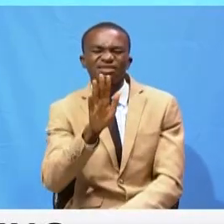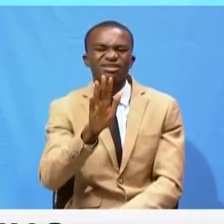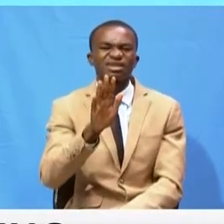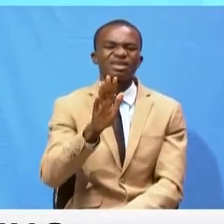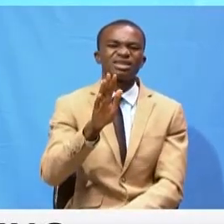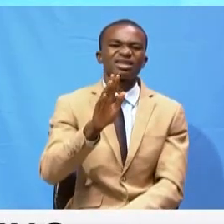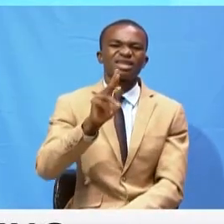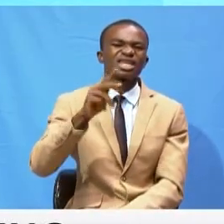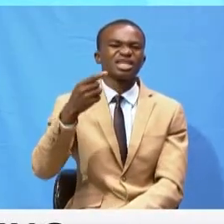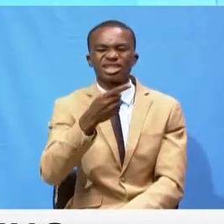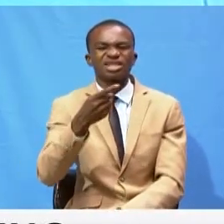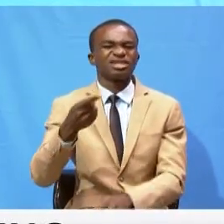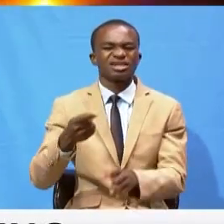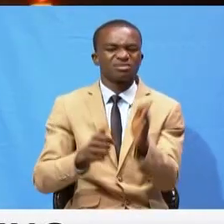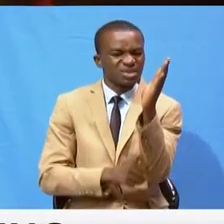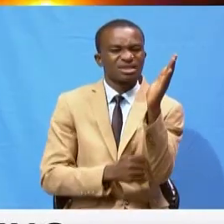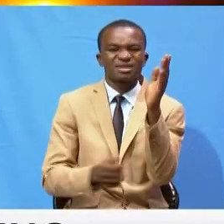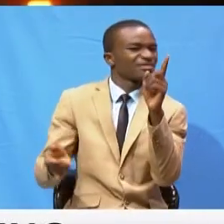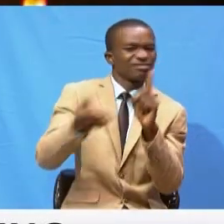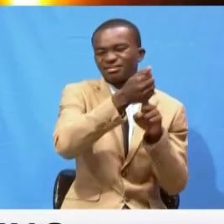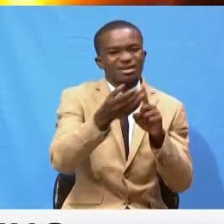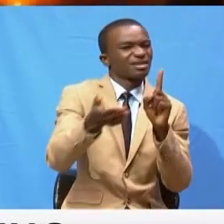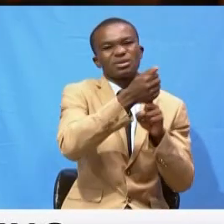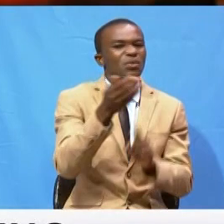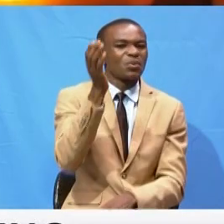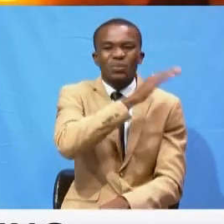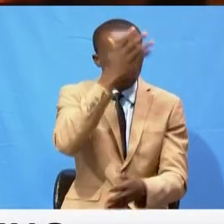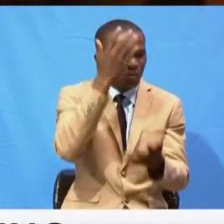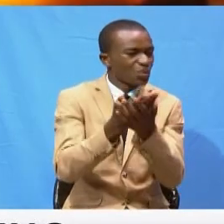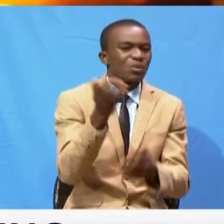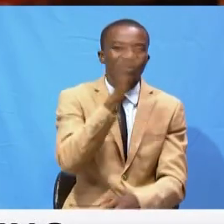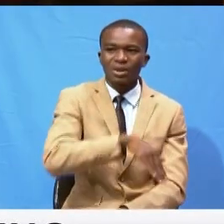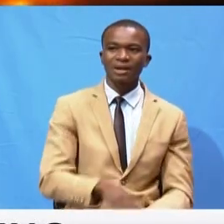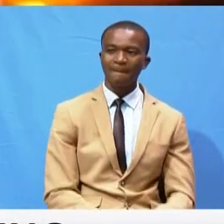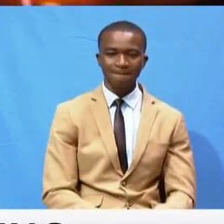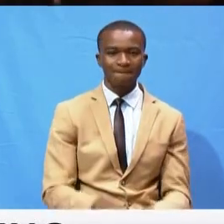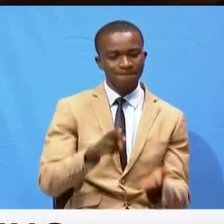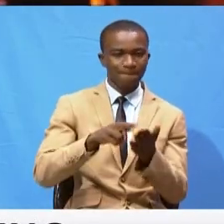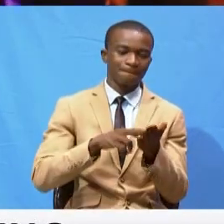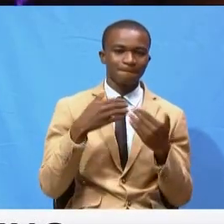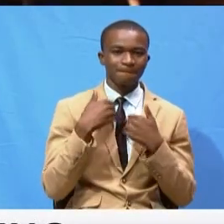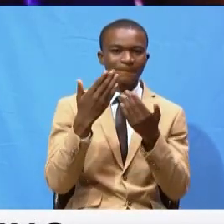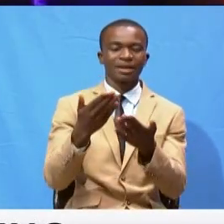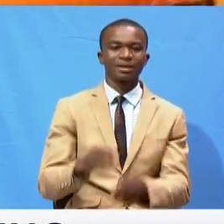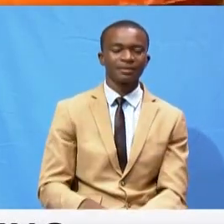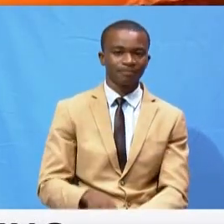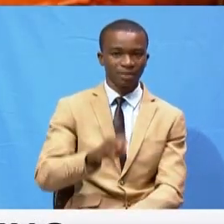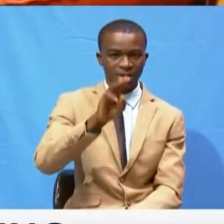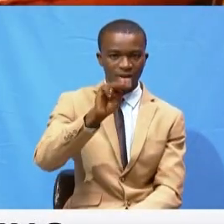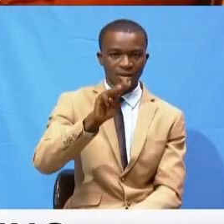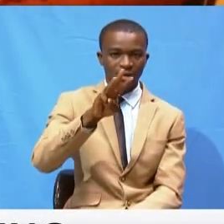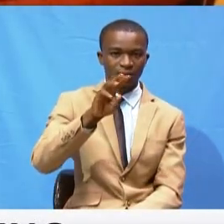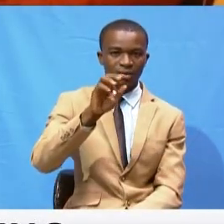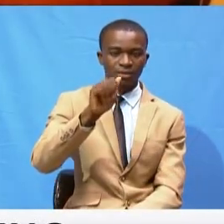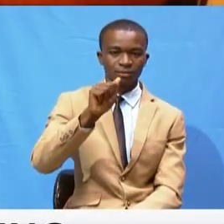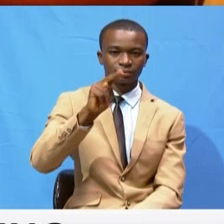Lewis Changwe now reports. The security wing in Mwansawombwe district have enhanced patrols to curb smuggling of maize